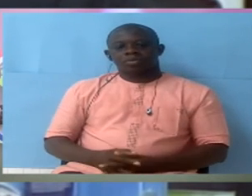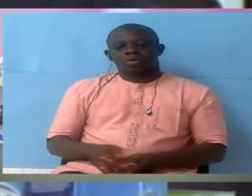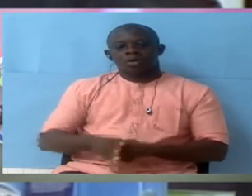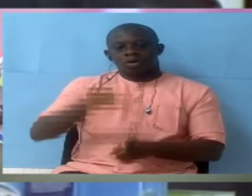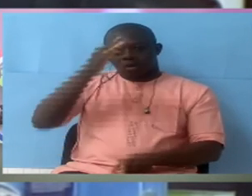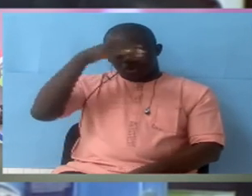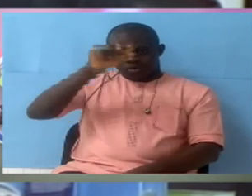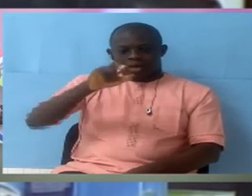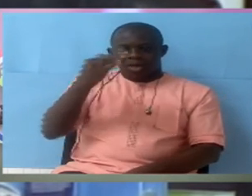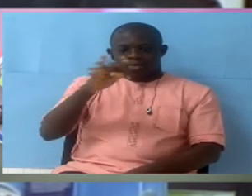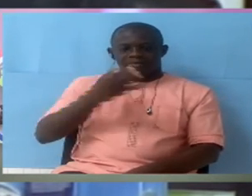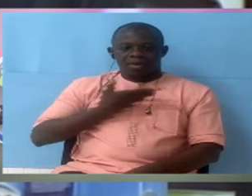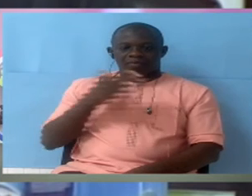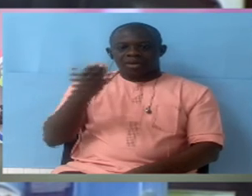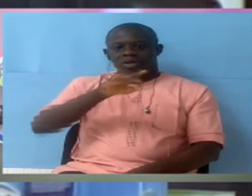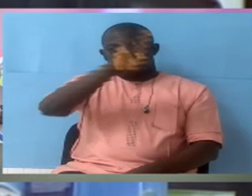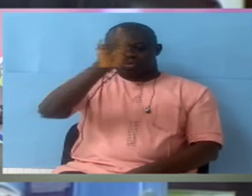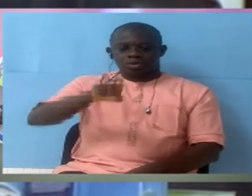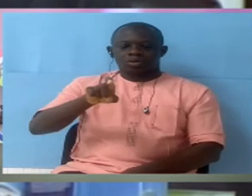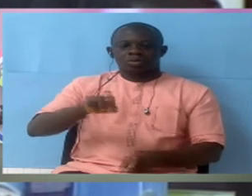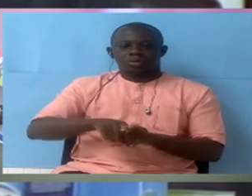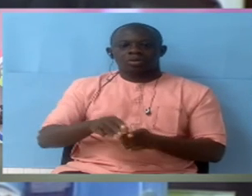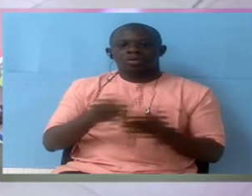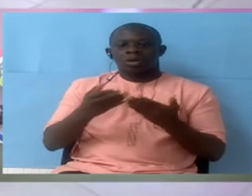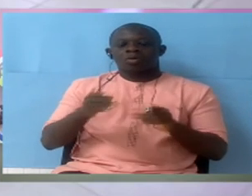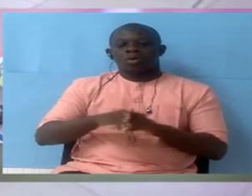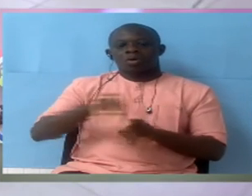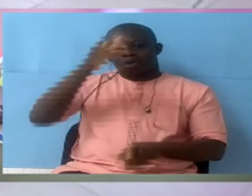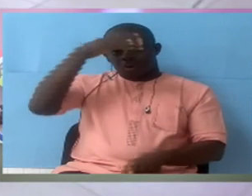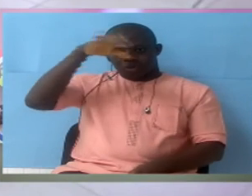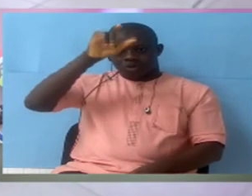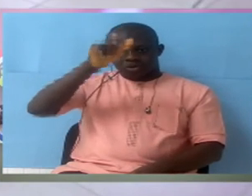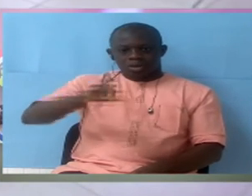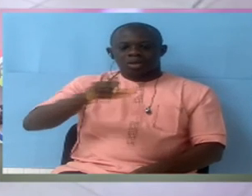have any questions, please indicate. Commissioner Samba, please.